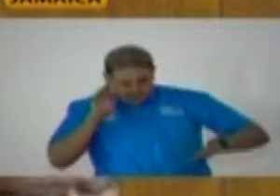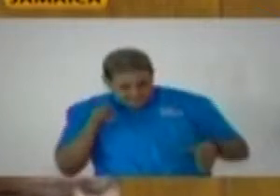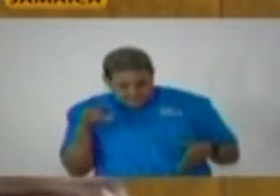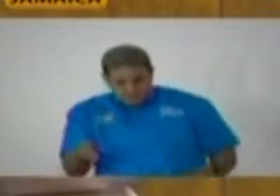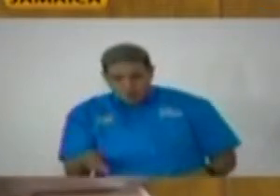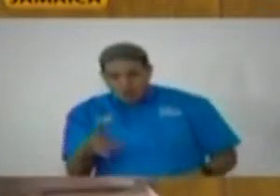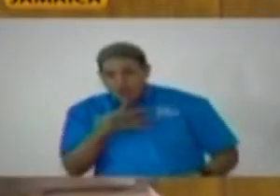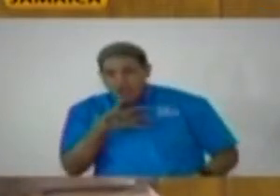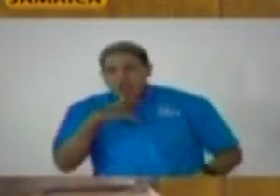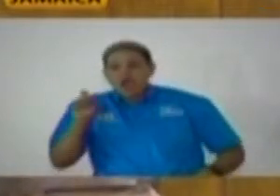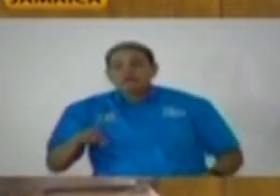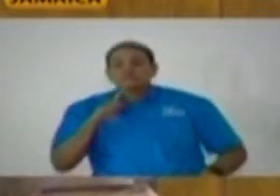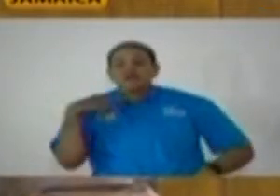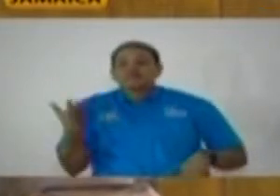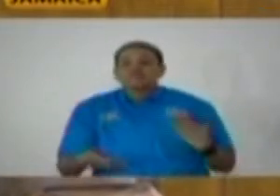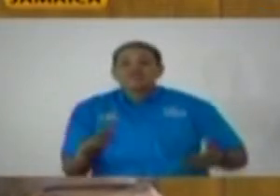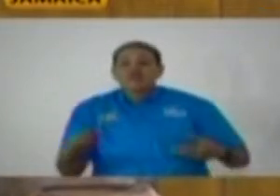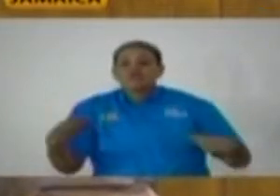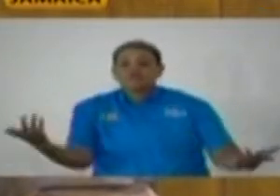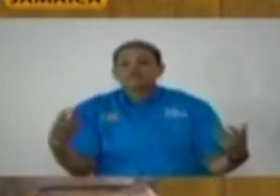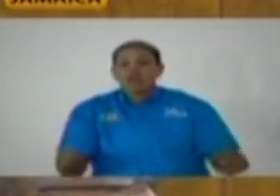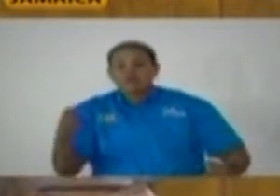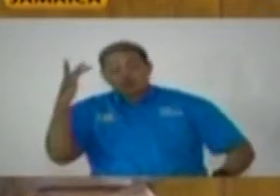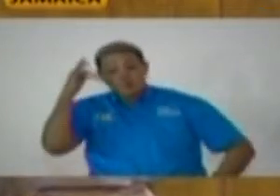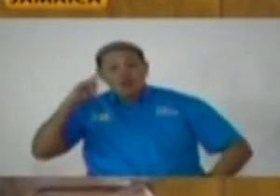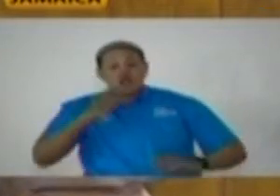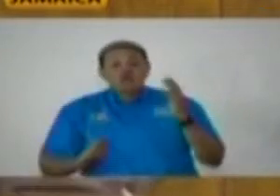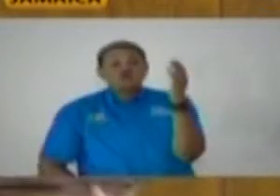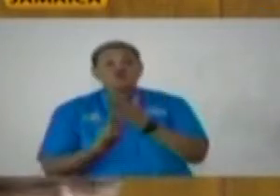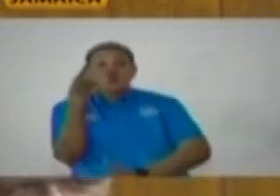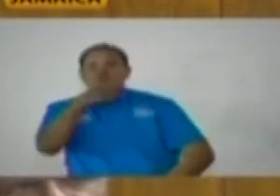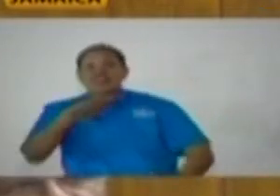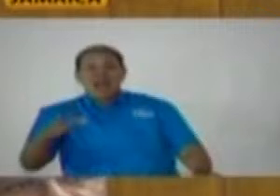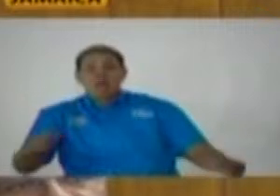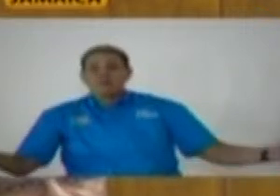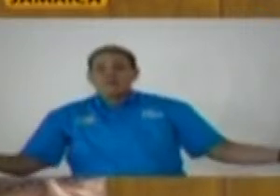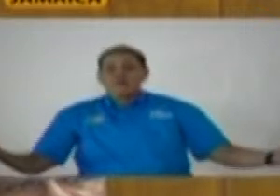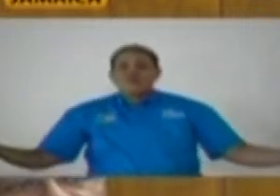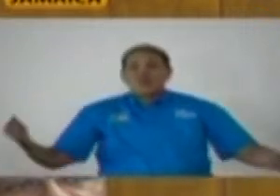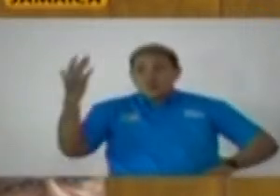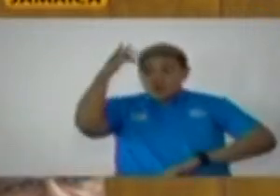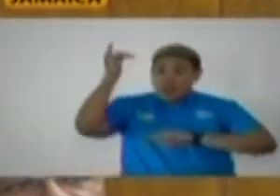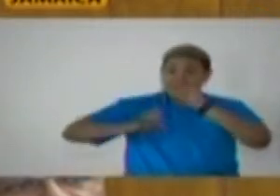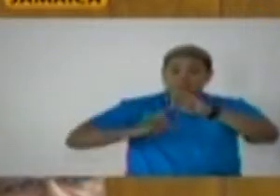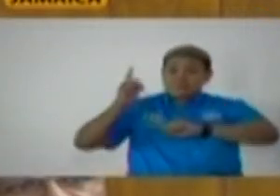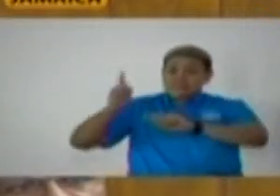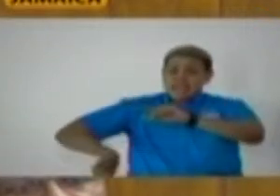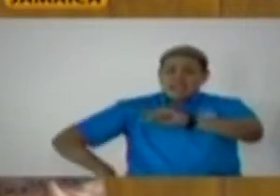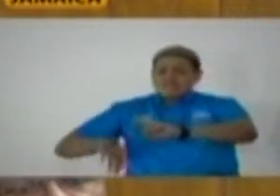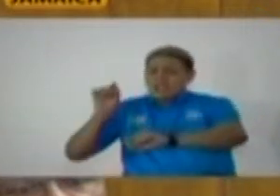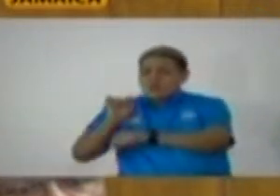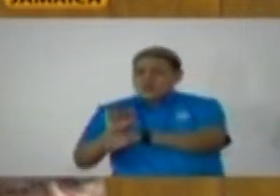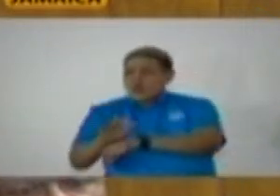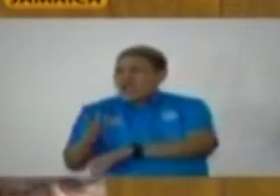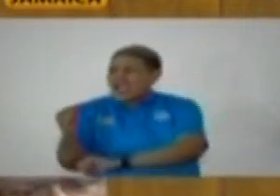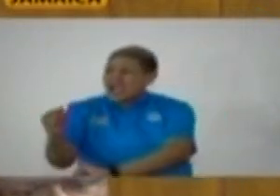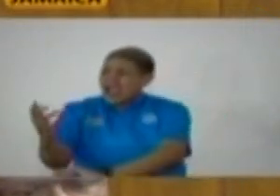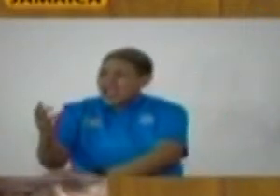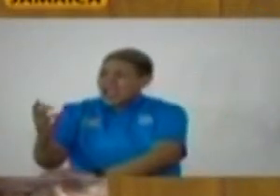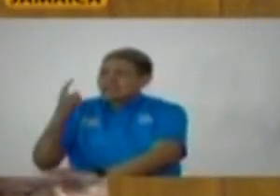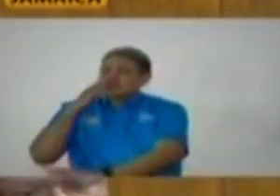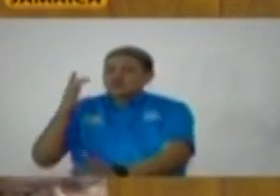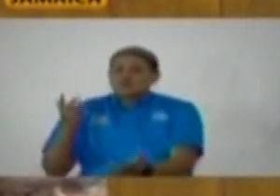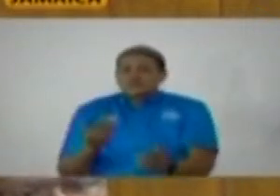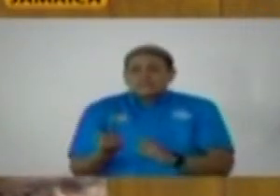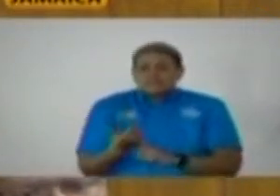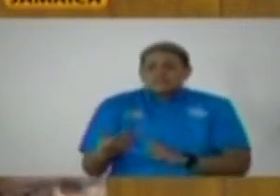focus so it can deliver. Because growth is being held up because people can't find workers to expand